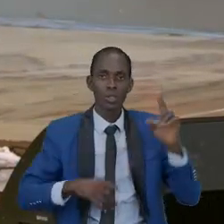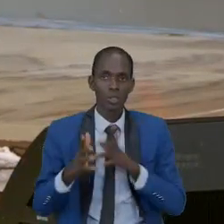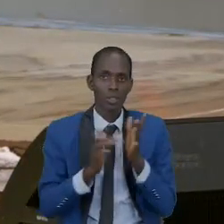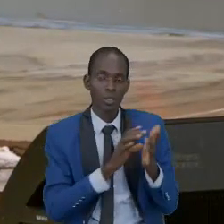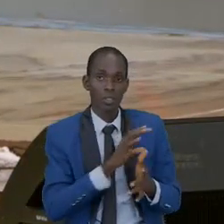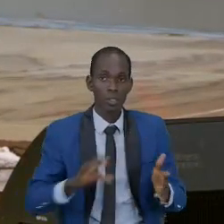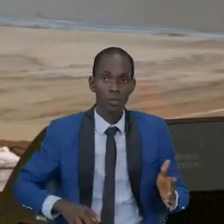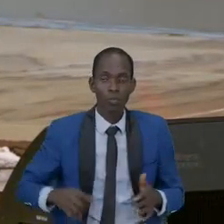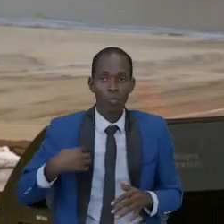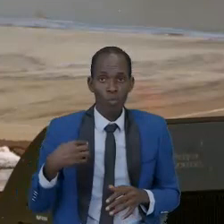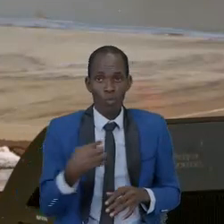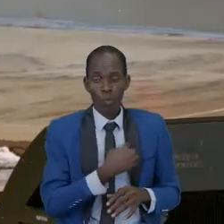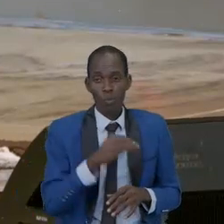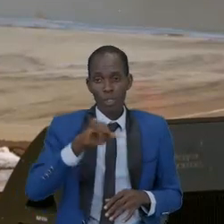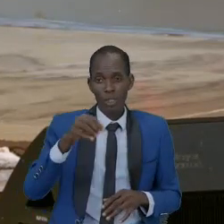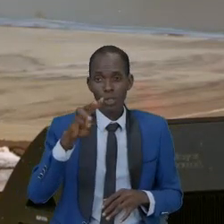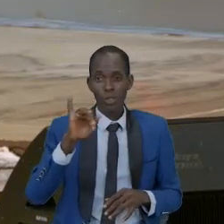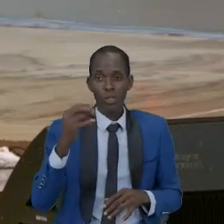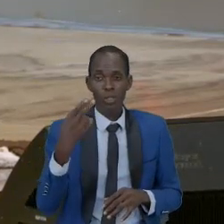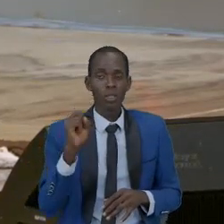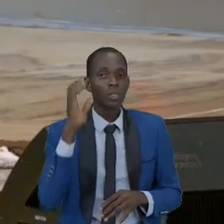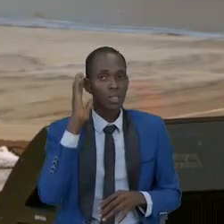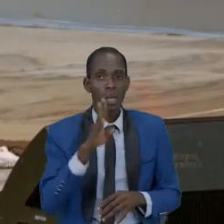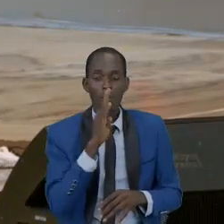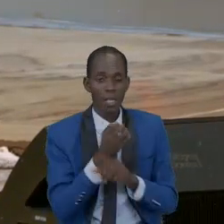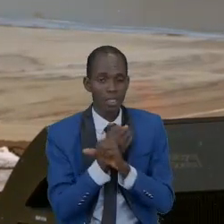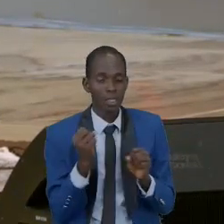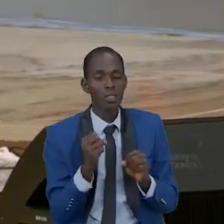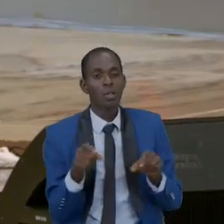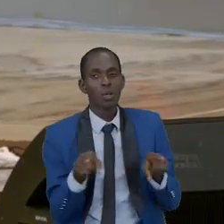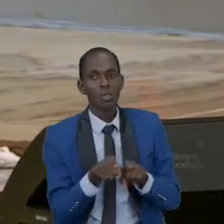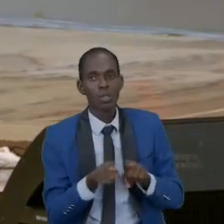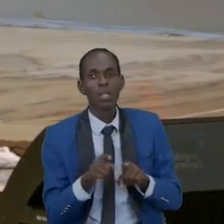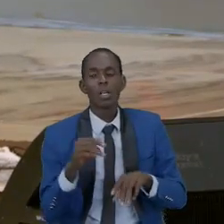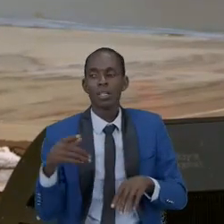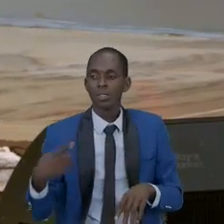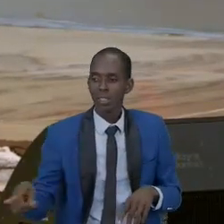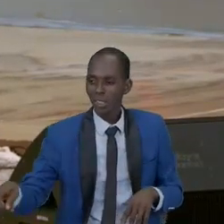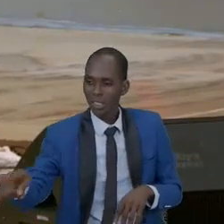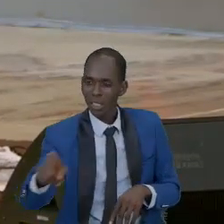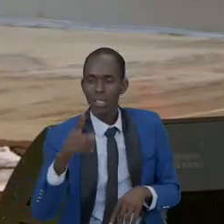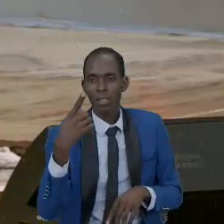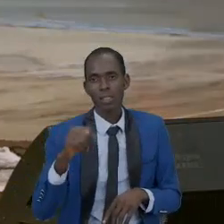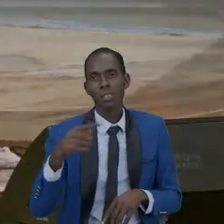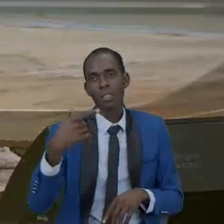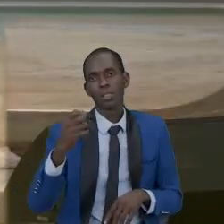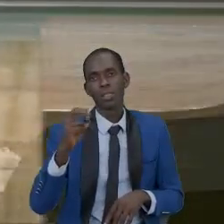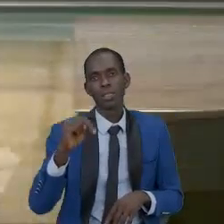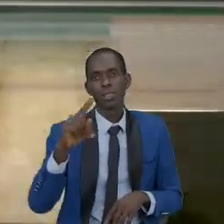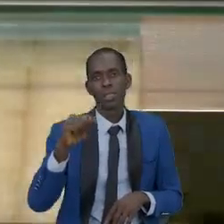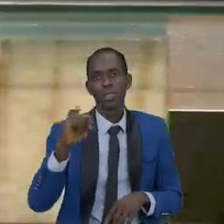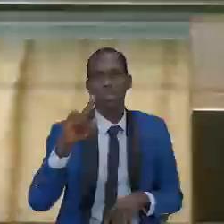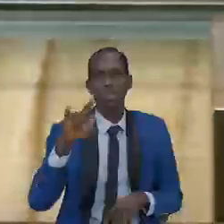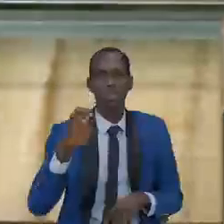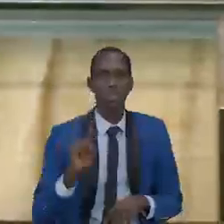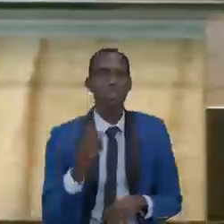Christ, we Jews shall be saved, even as they, the Gentiles. Let's look at verse, we're looking